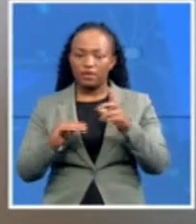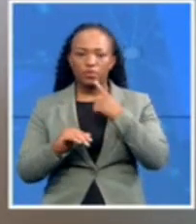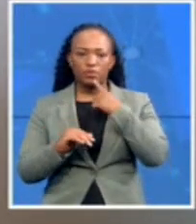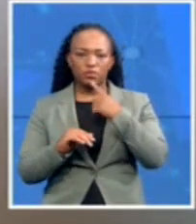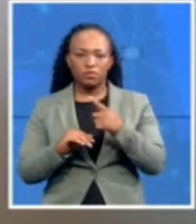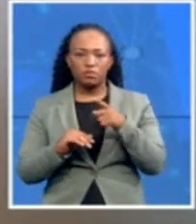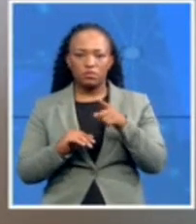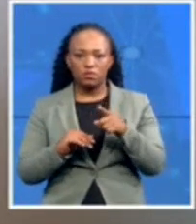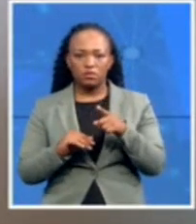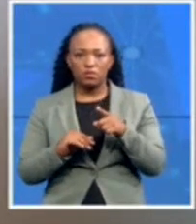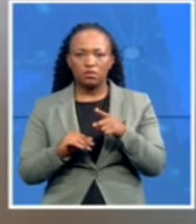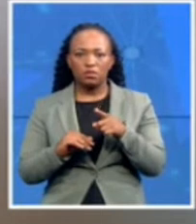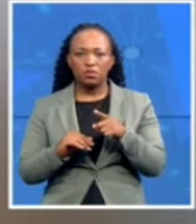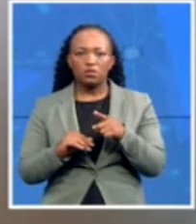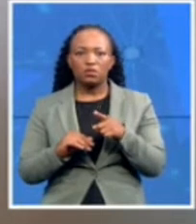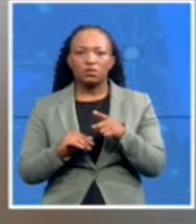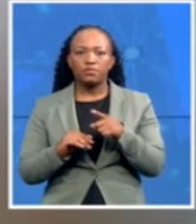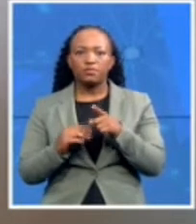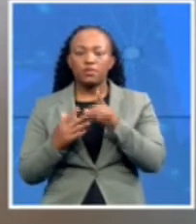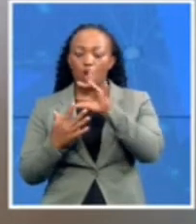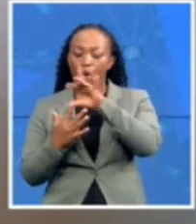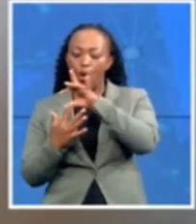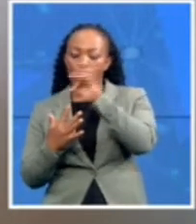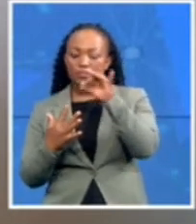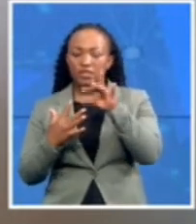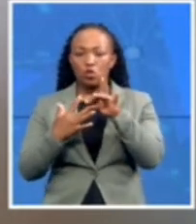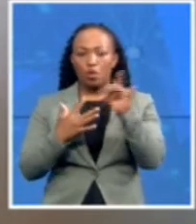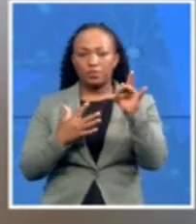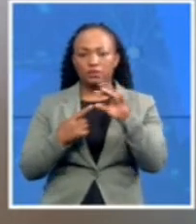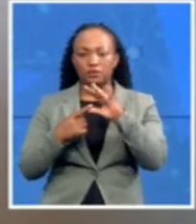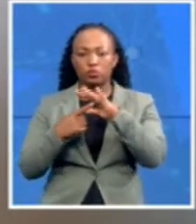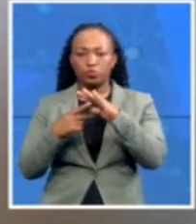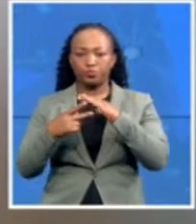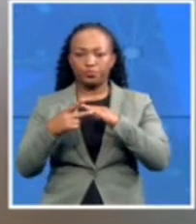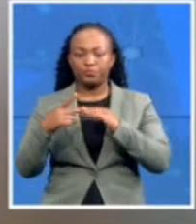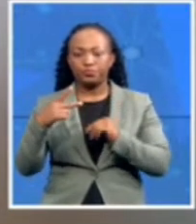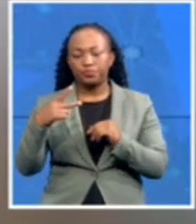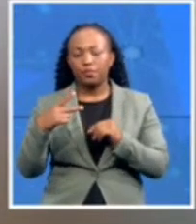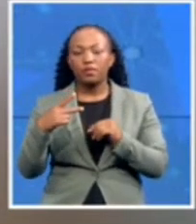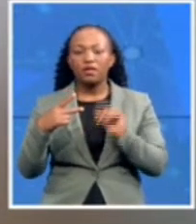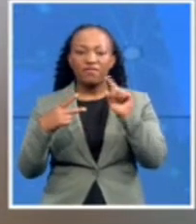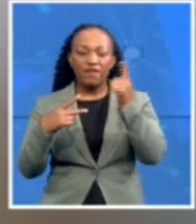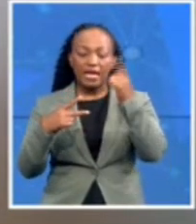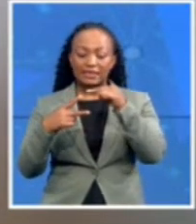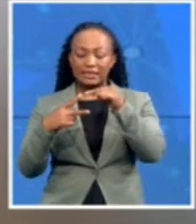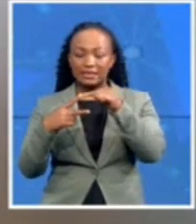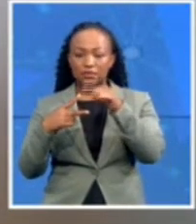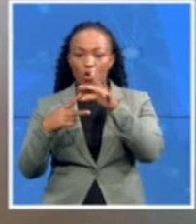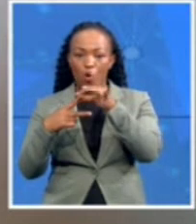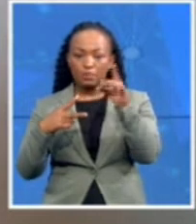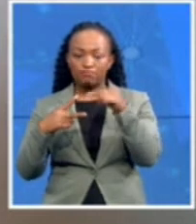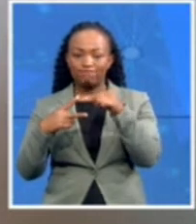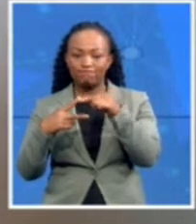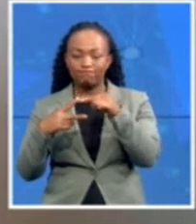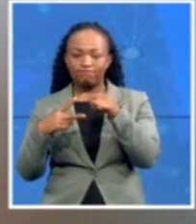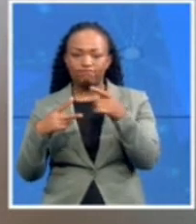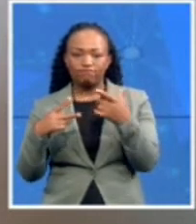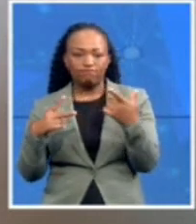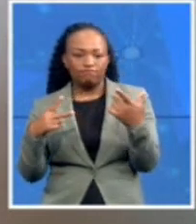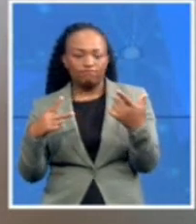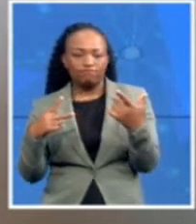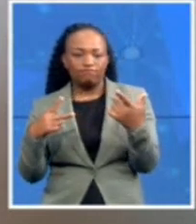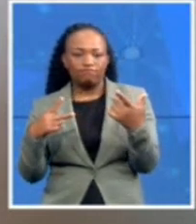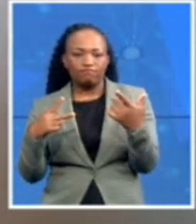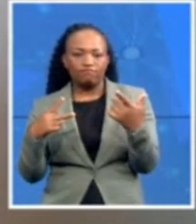here. The first option is to ignore pleas for